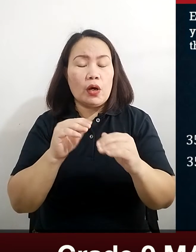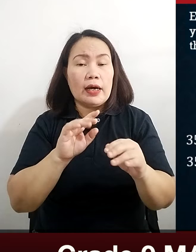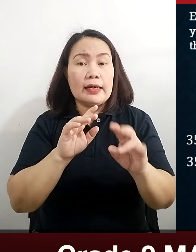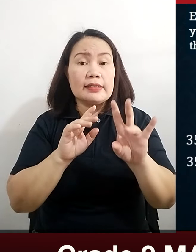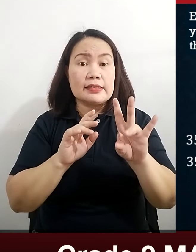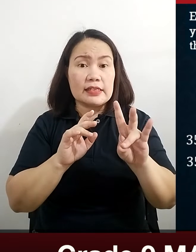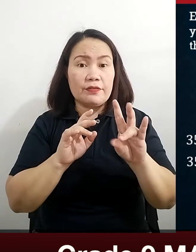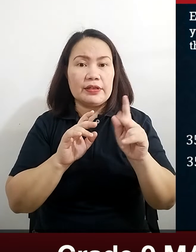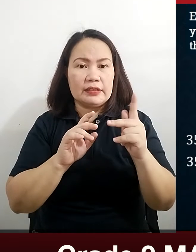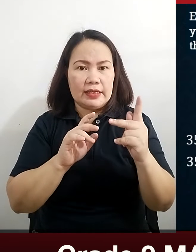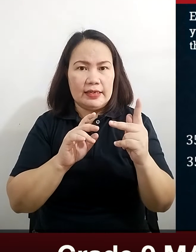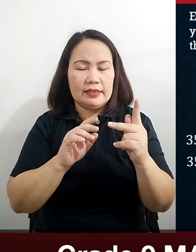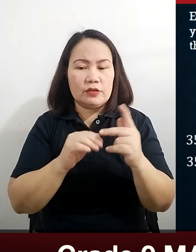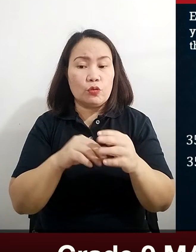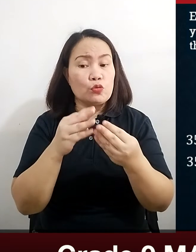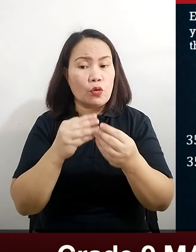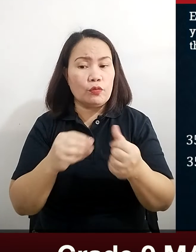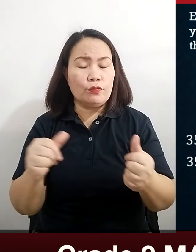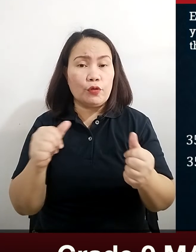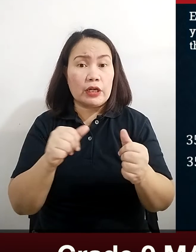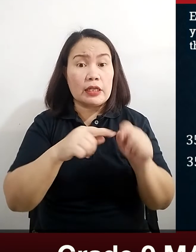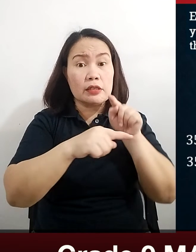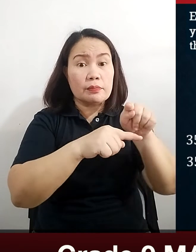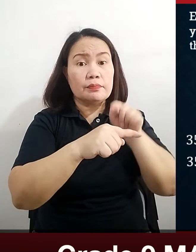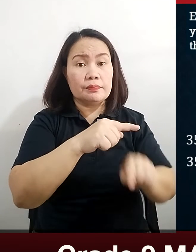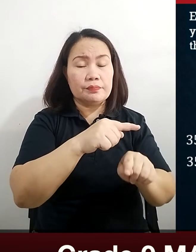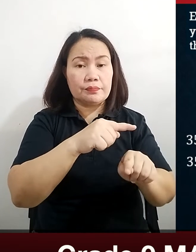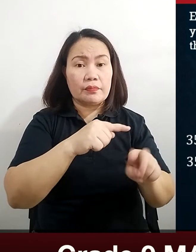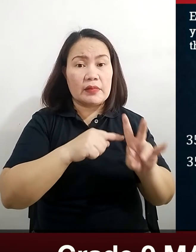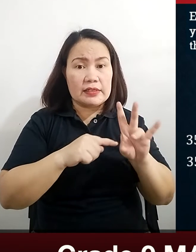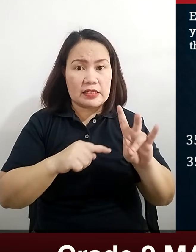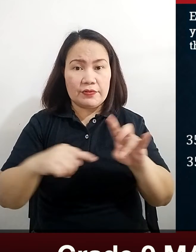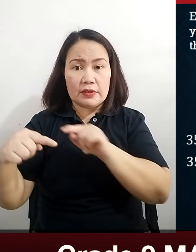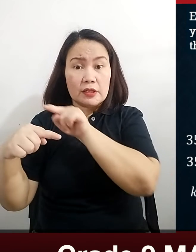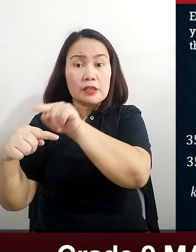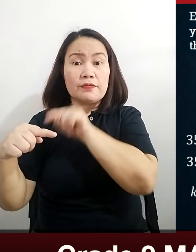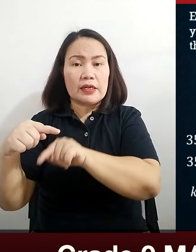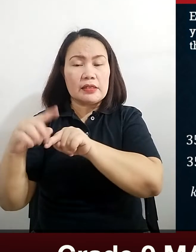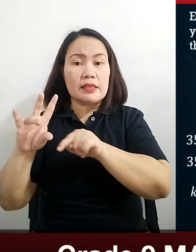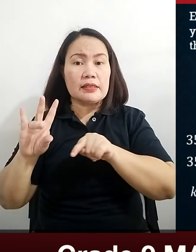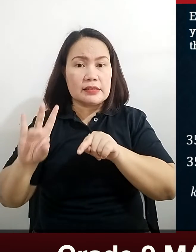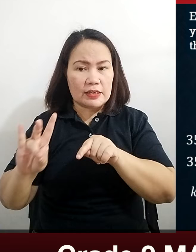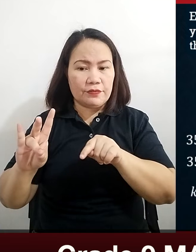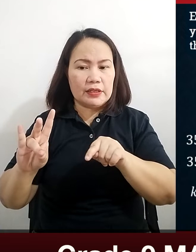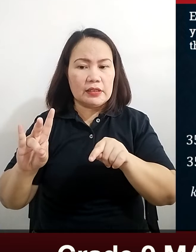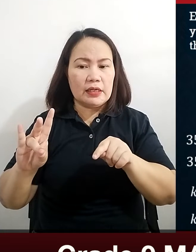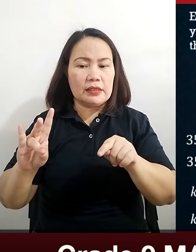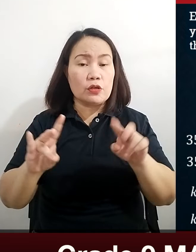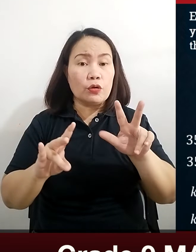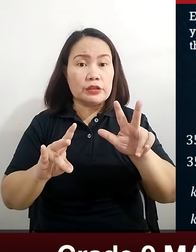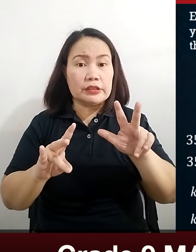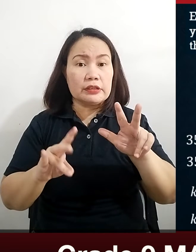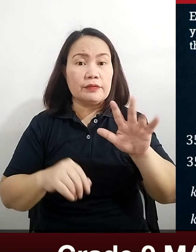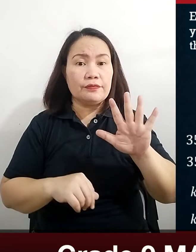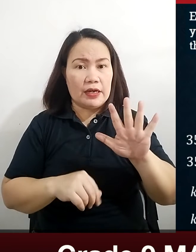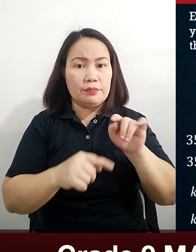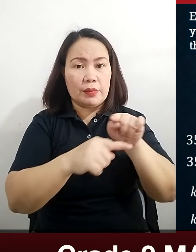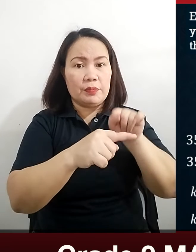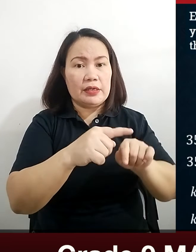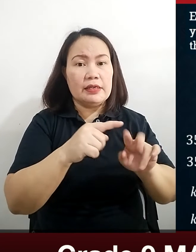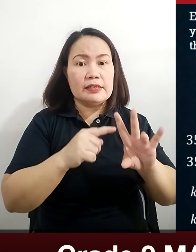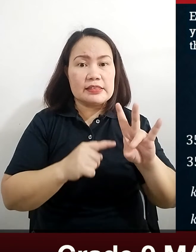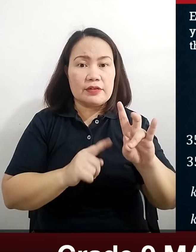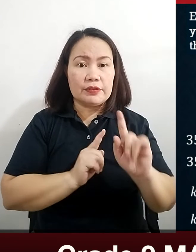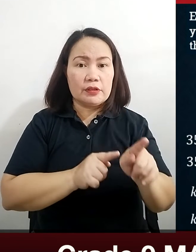To solve for the constant or the value of k, divide both side by 7. So, the constant is